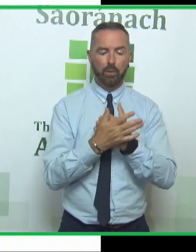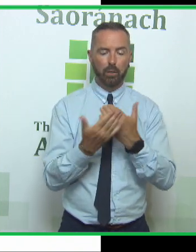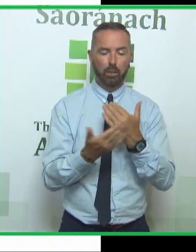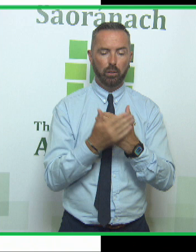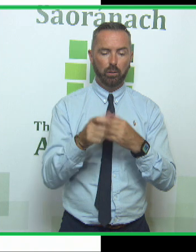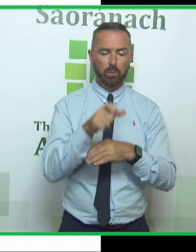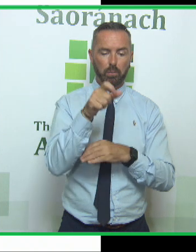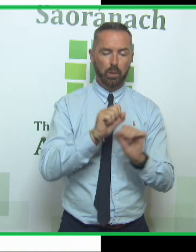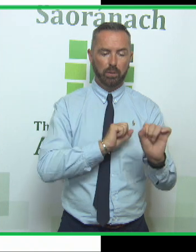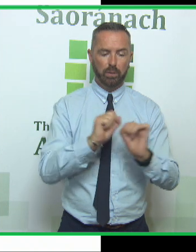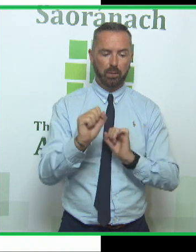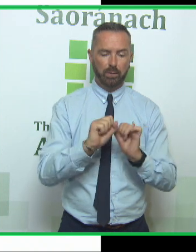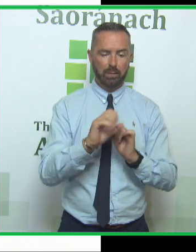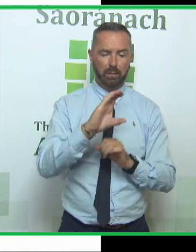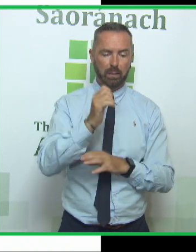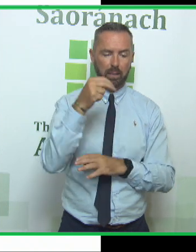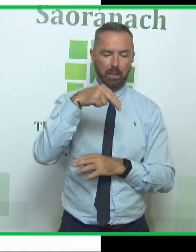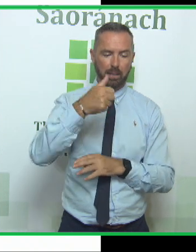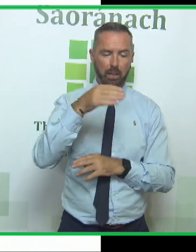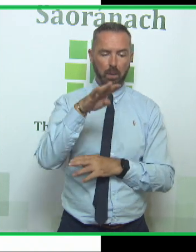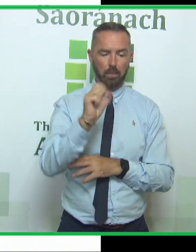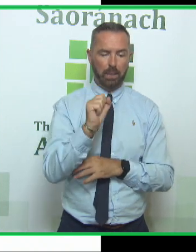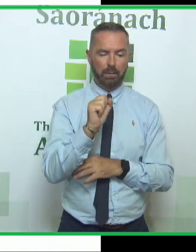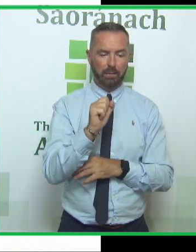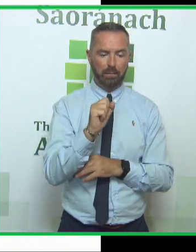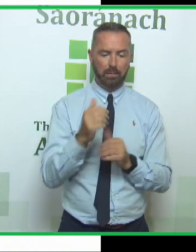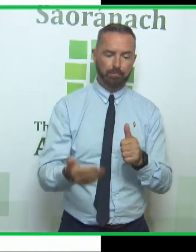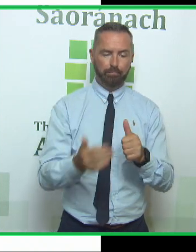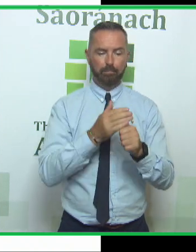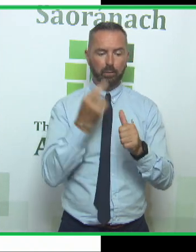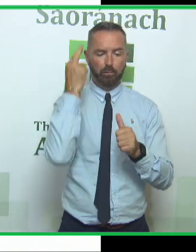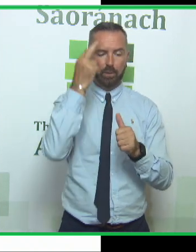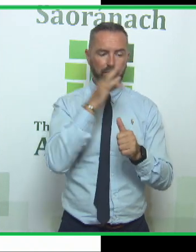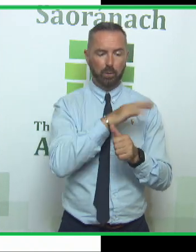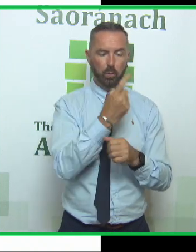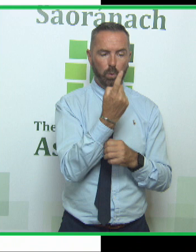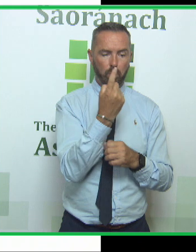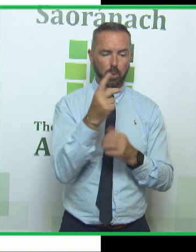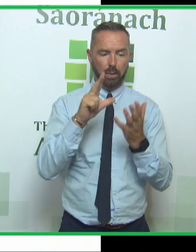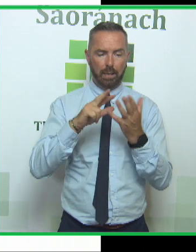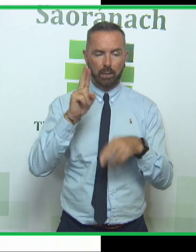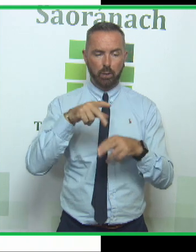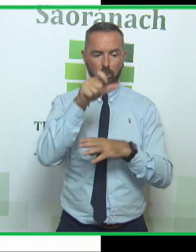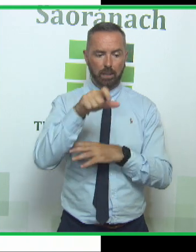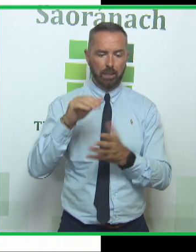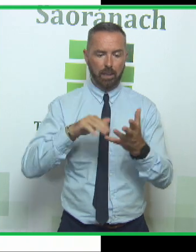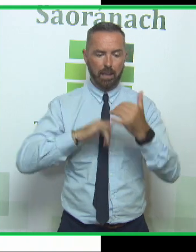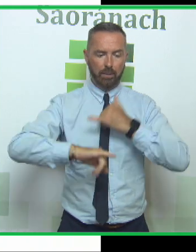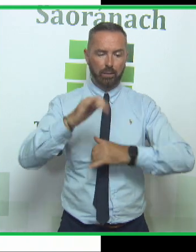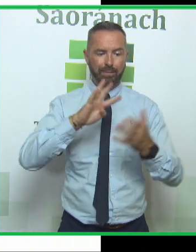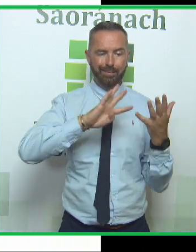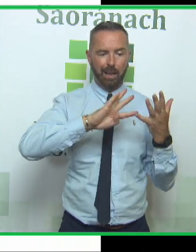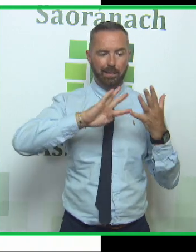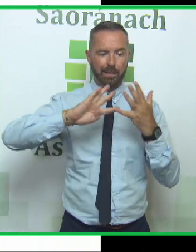services, for many years, cannabis has been the reason. And so, as you can see, out of 118 new clients last year,